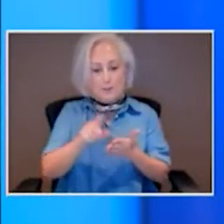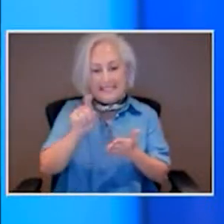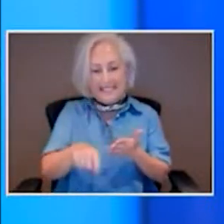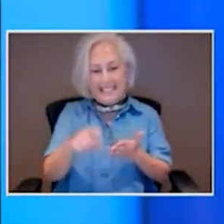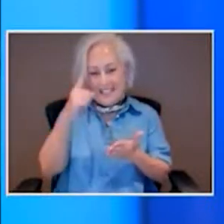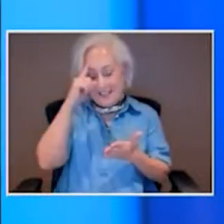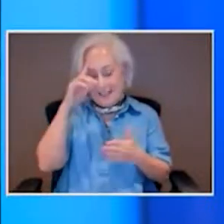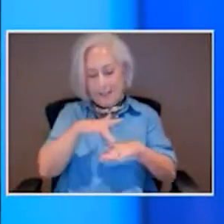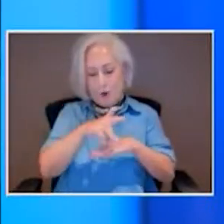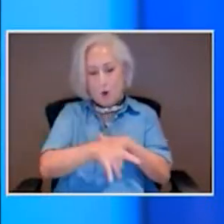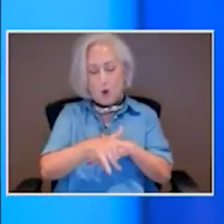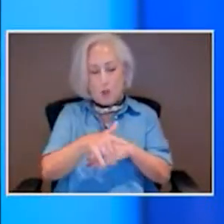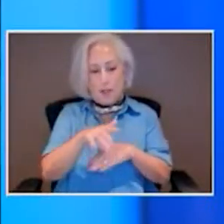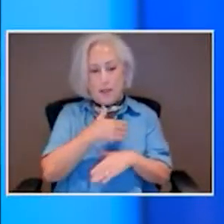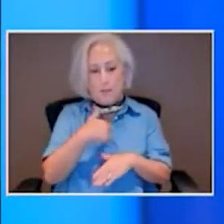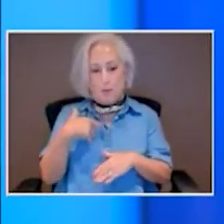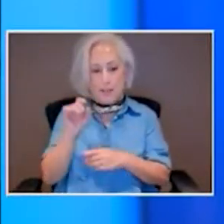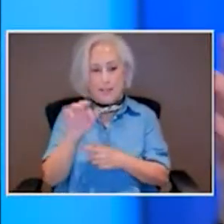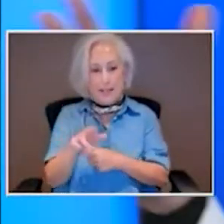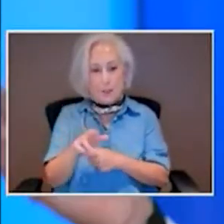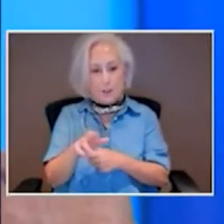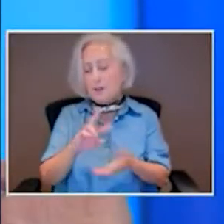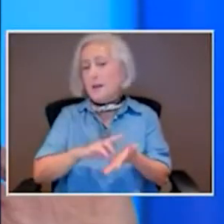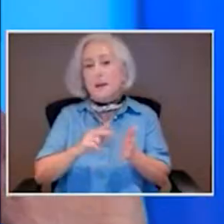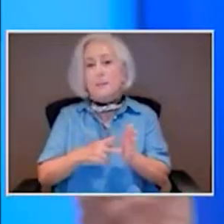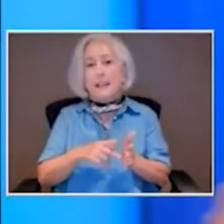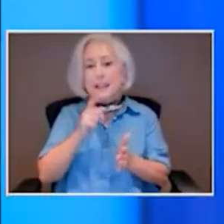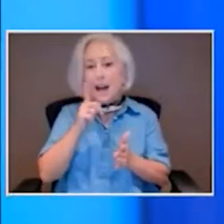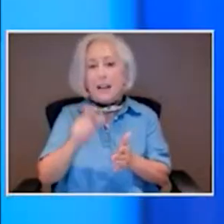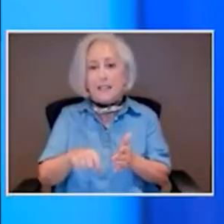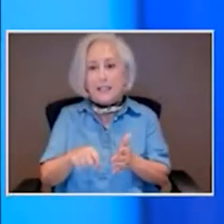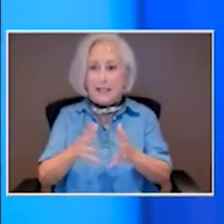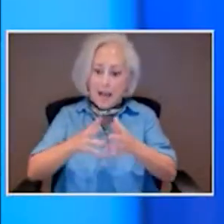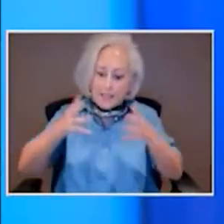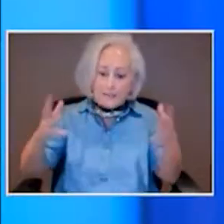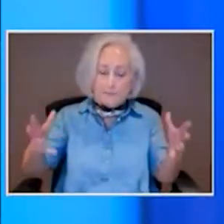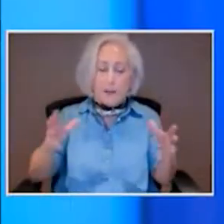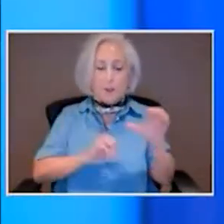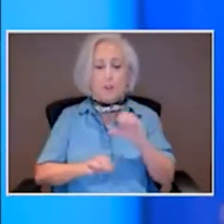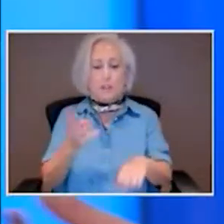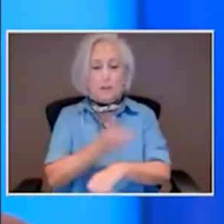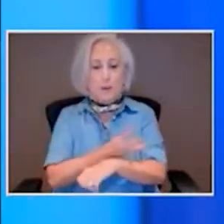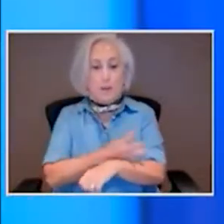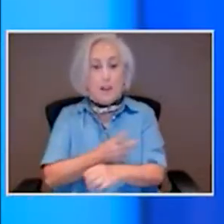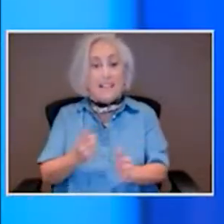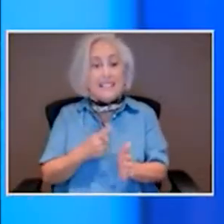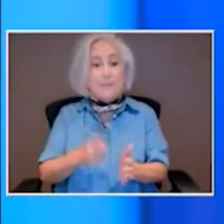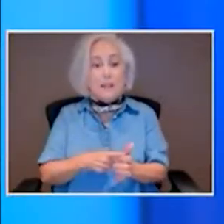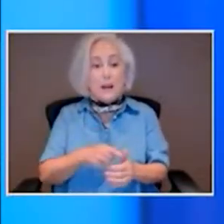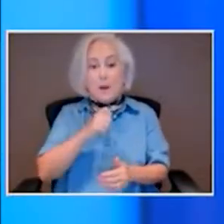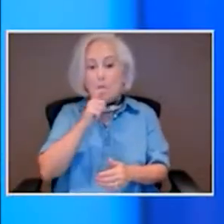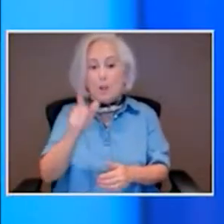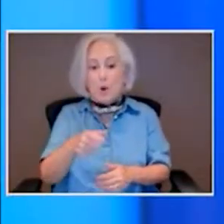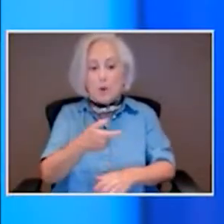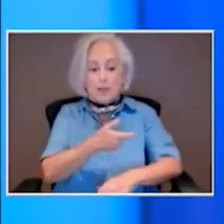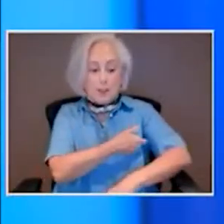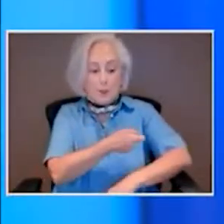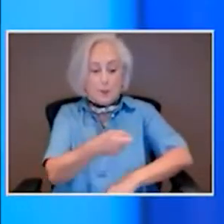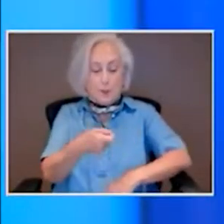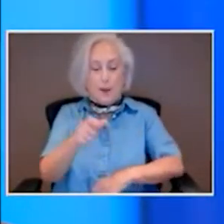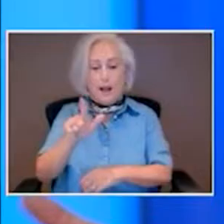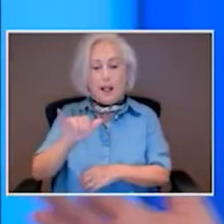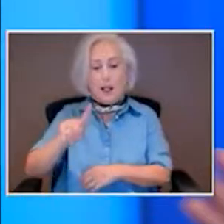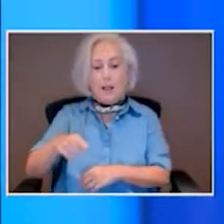breast cancers. So we don't have to give as much chemotherapy. Sometimes we don't even have to sample lymph nodes anymore for